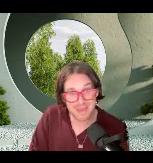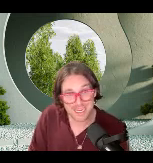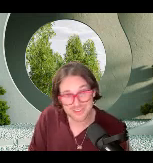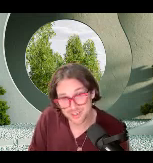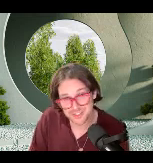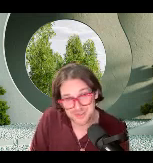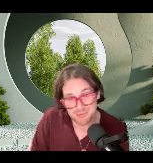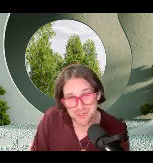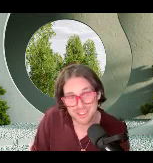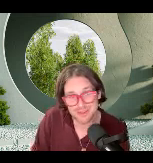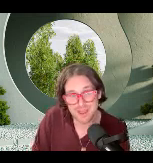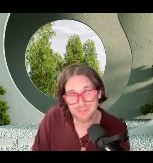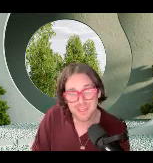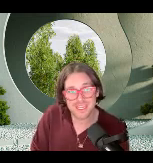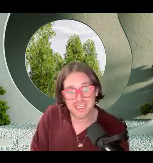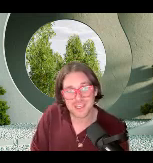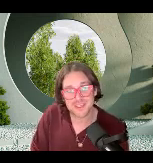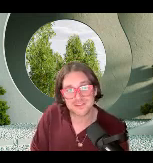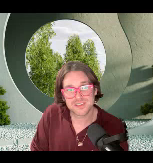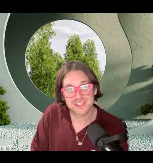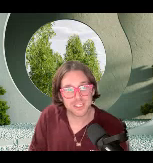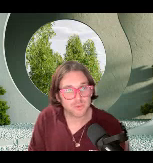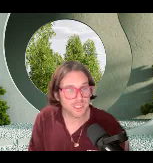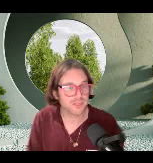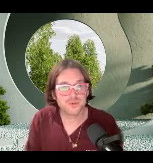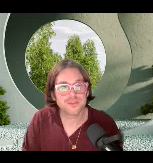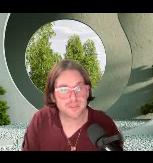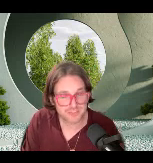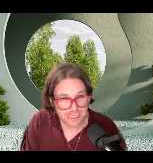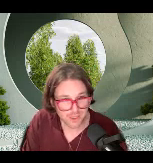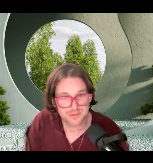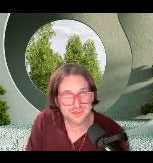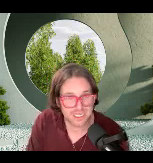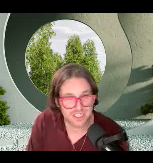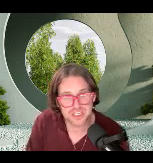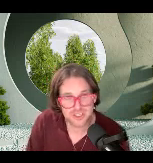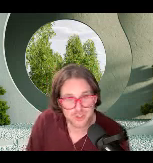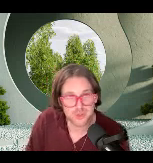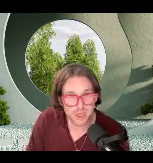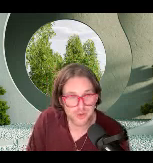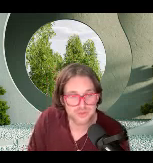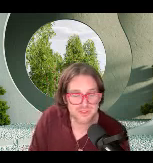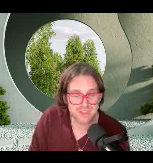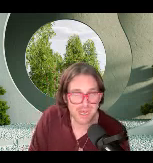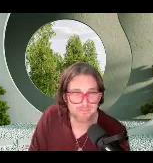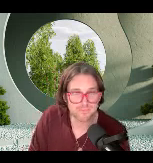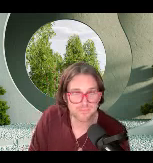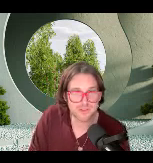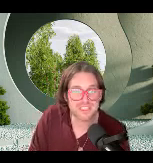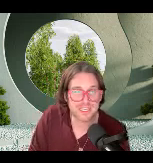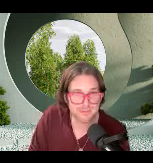I tell my instructors when I'm working with them is, can we do some videos in addition to